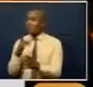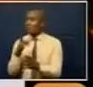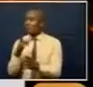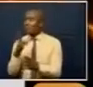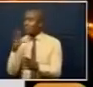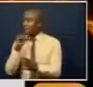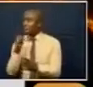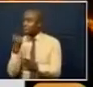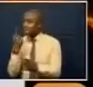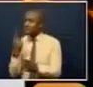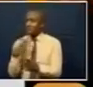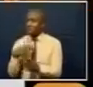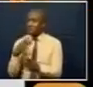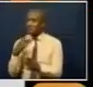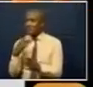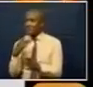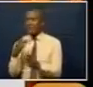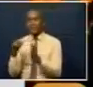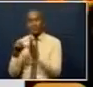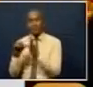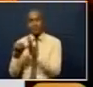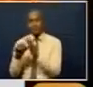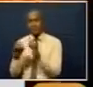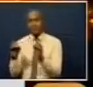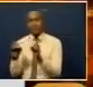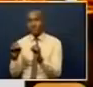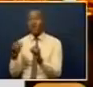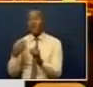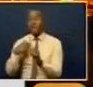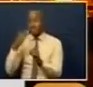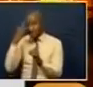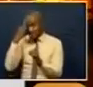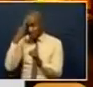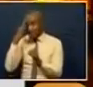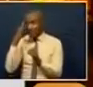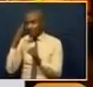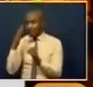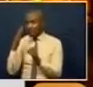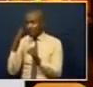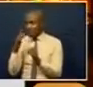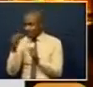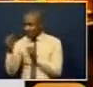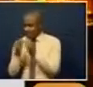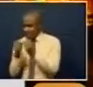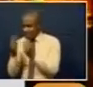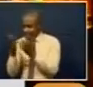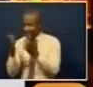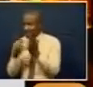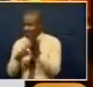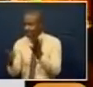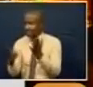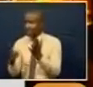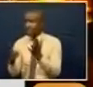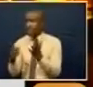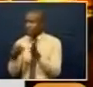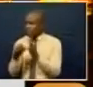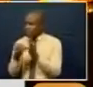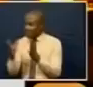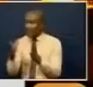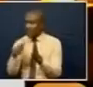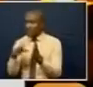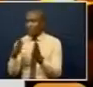went to rescue, or rather bail out Babu, I knew there'd be a fight. There'd be a fallout. There'd be a fallout, yeah. You know, from hardliners and people who are still